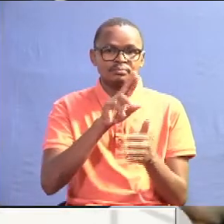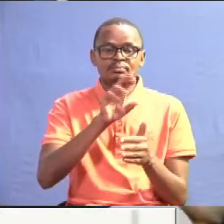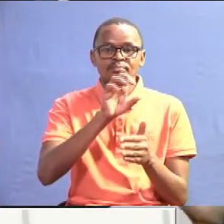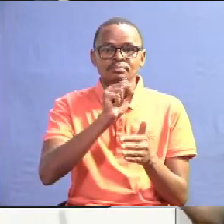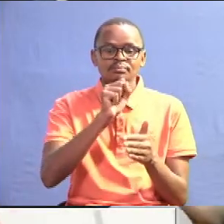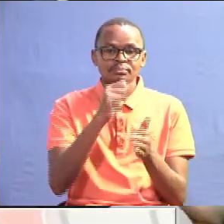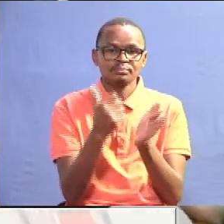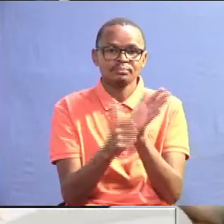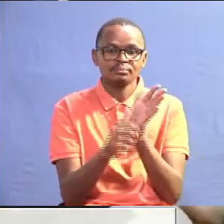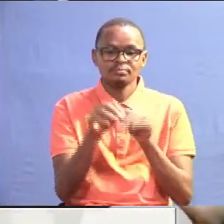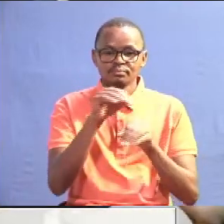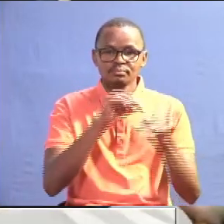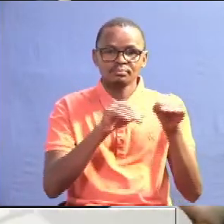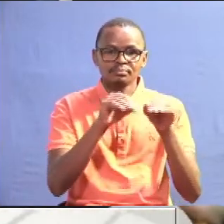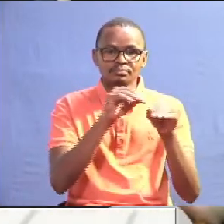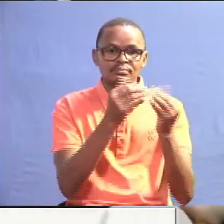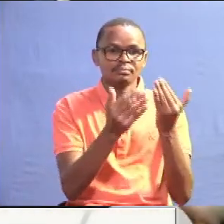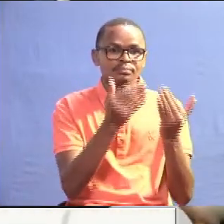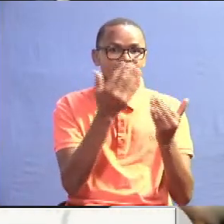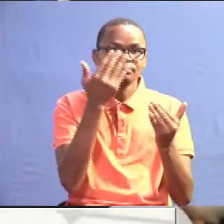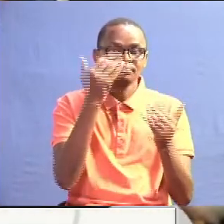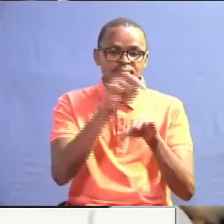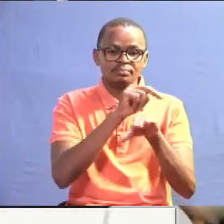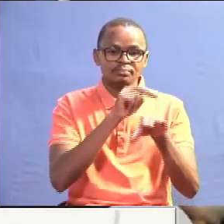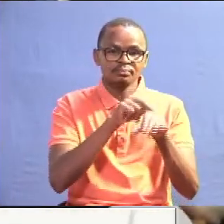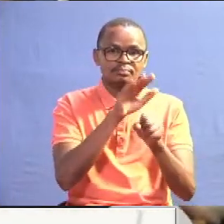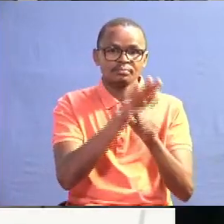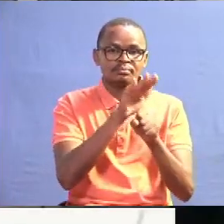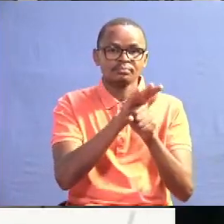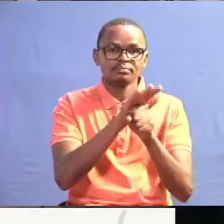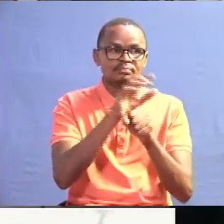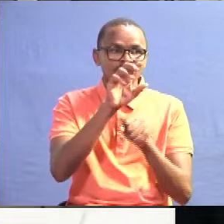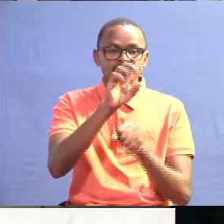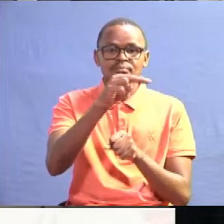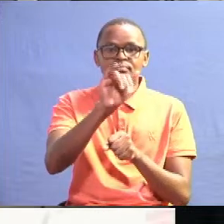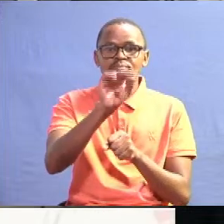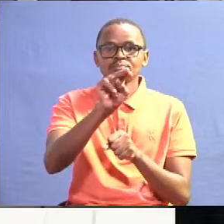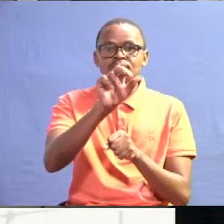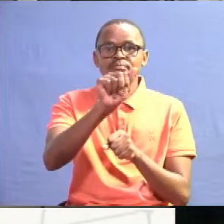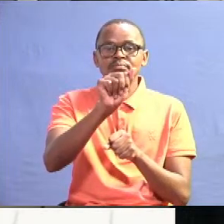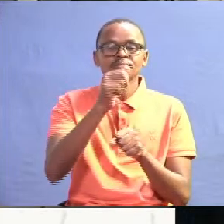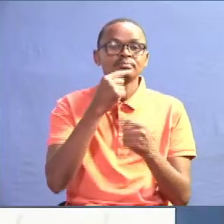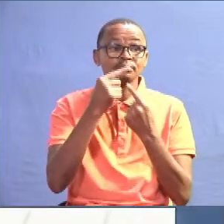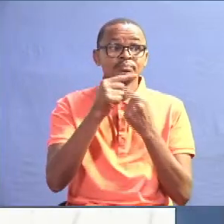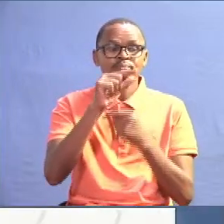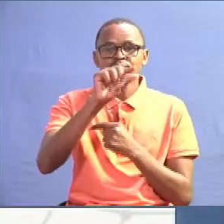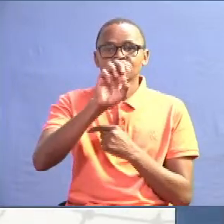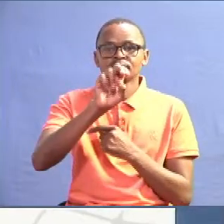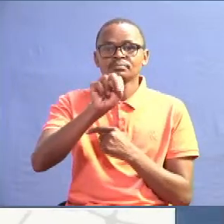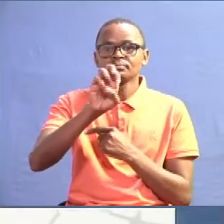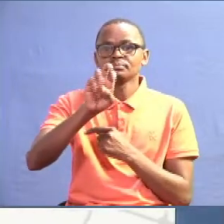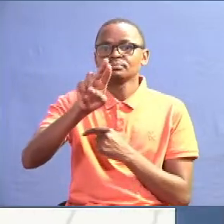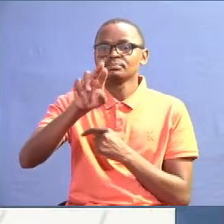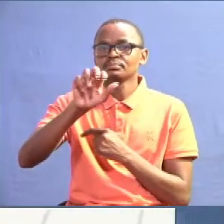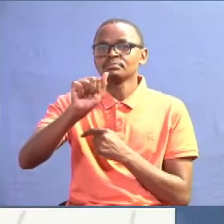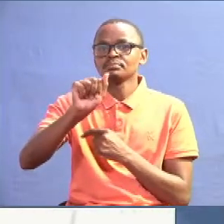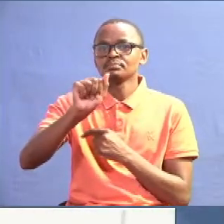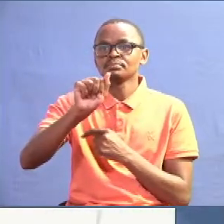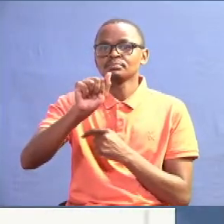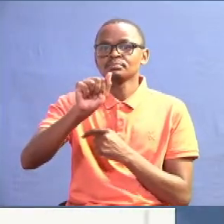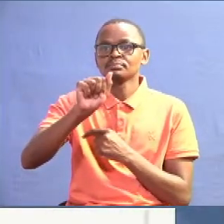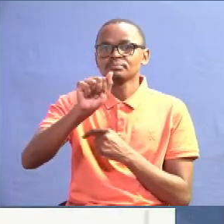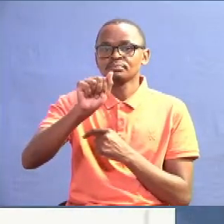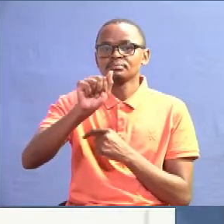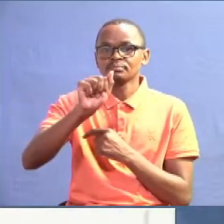financial contributions compared to other nations, particularly China. Speaking in Geneva, WHO spokesperson Tarek